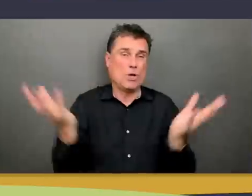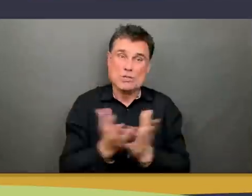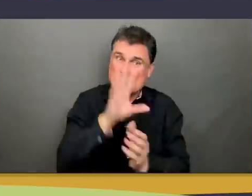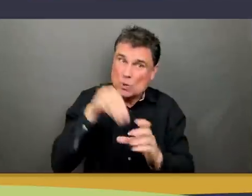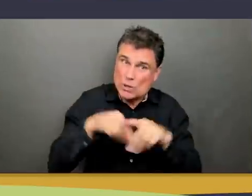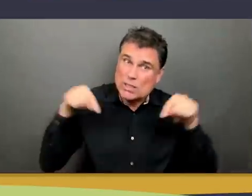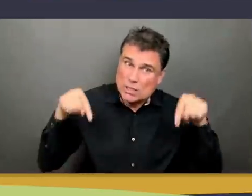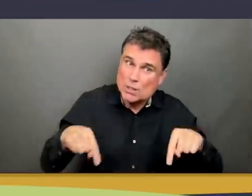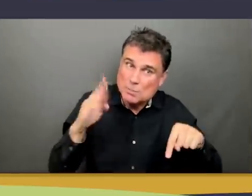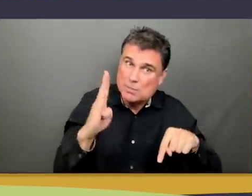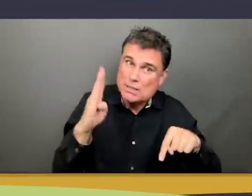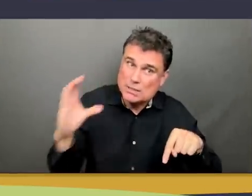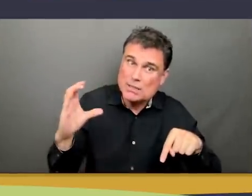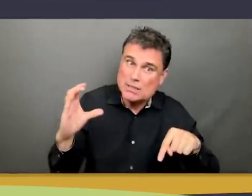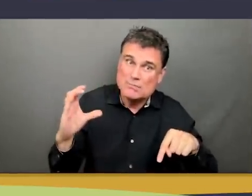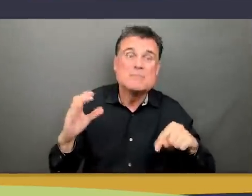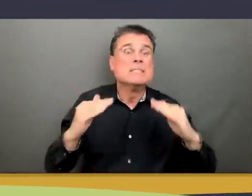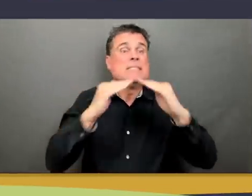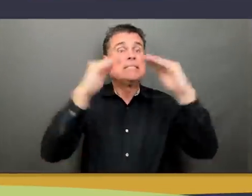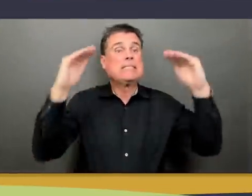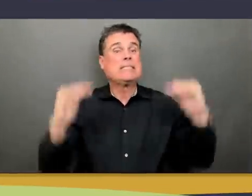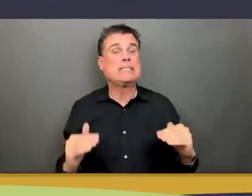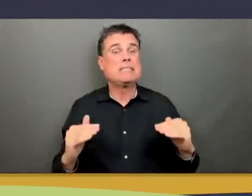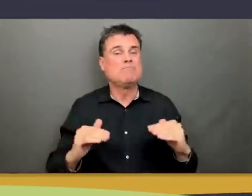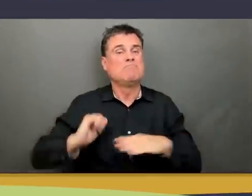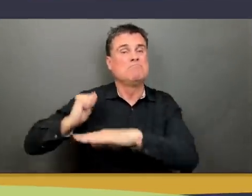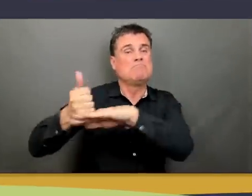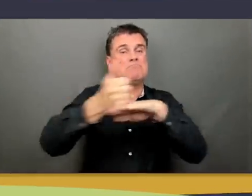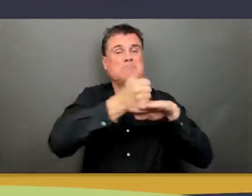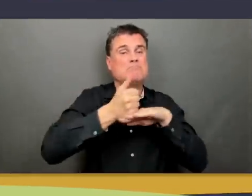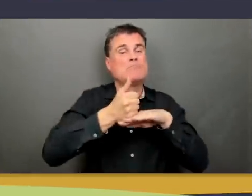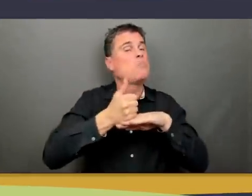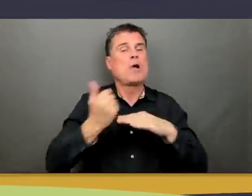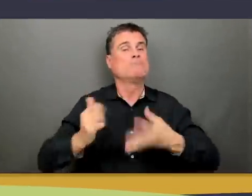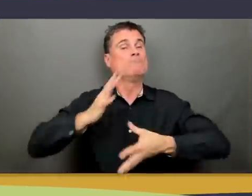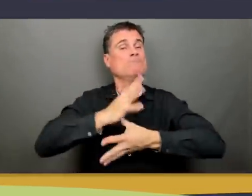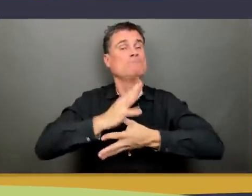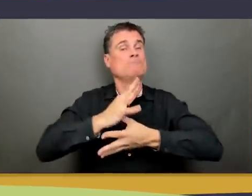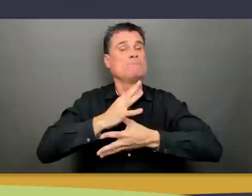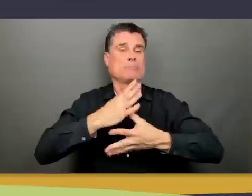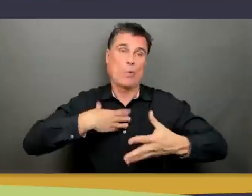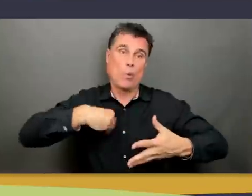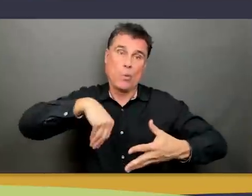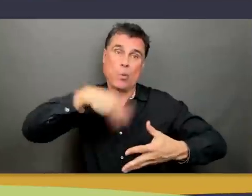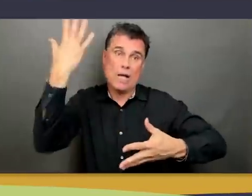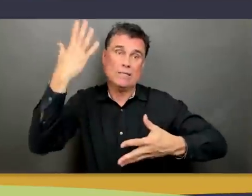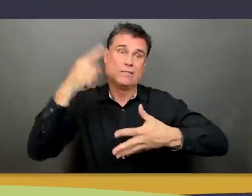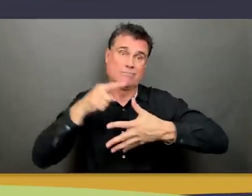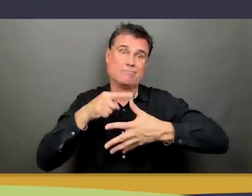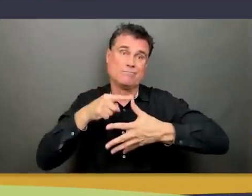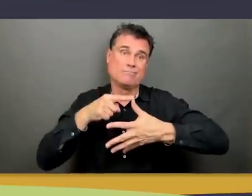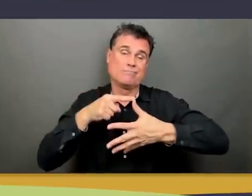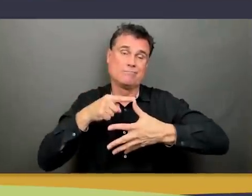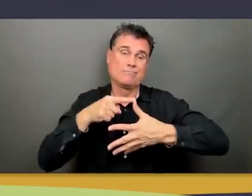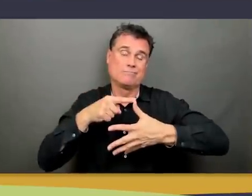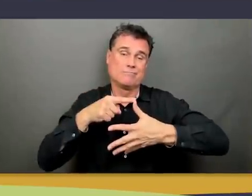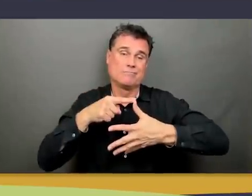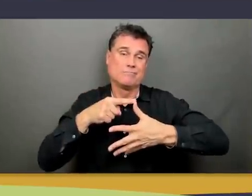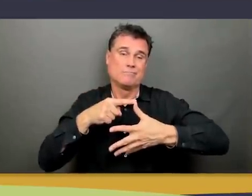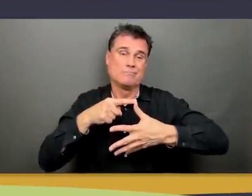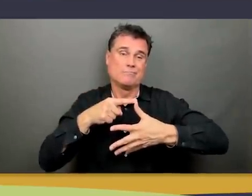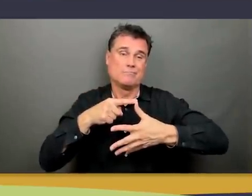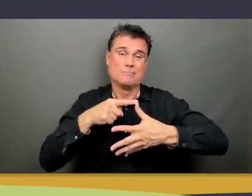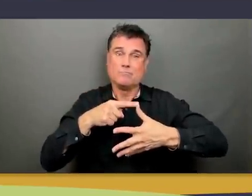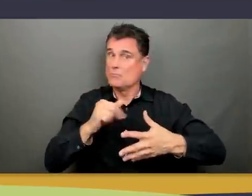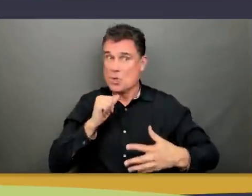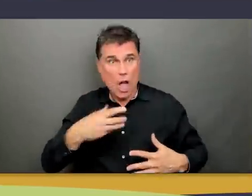that maintain a racial hierarchy that put white people at the top and racialized people at the bottom. To maintain